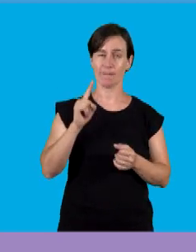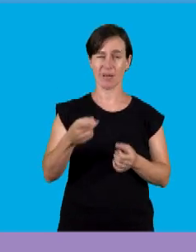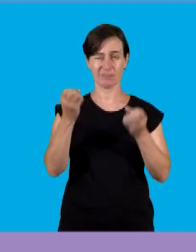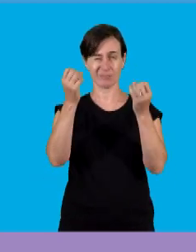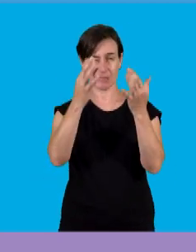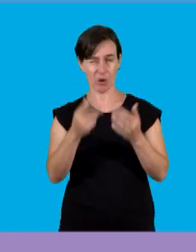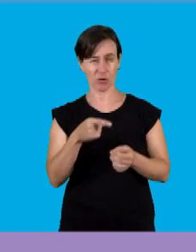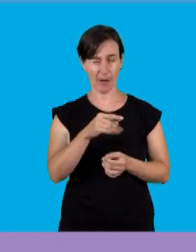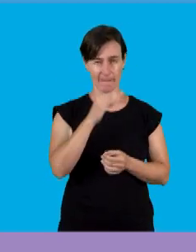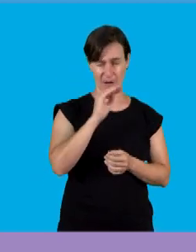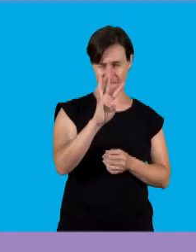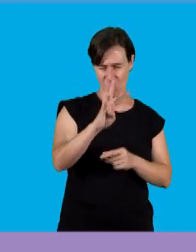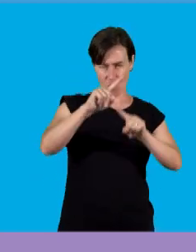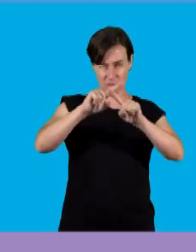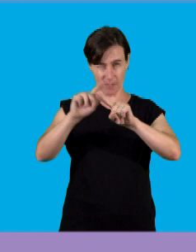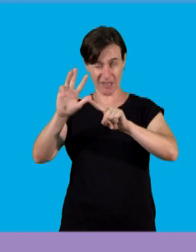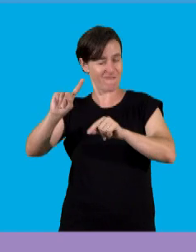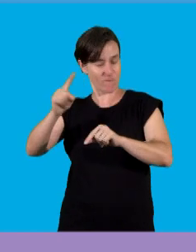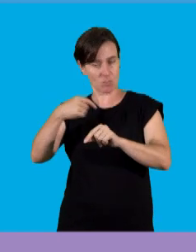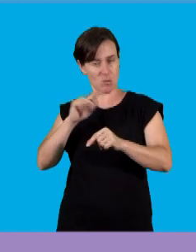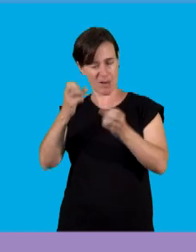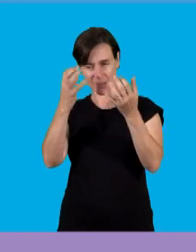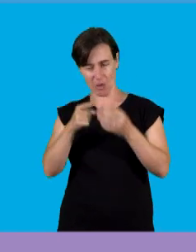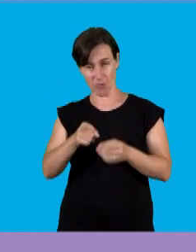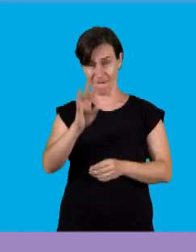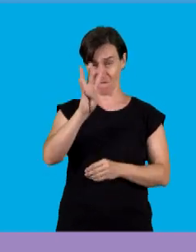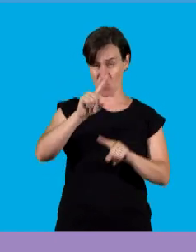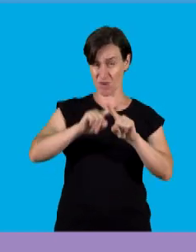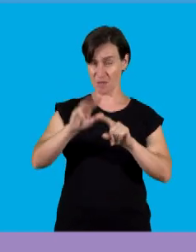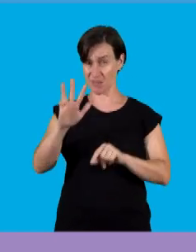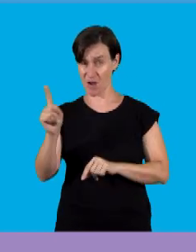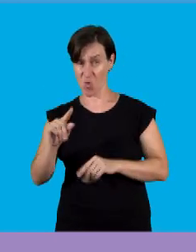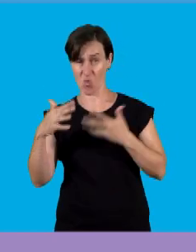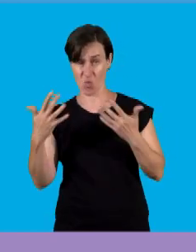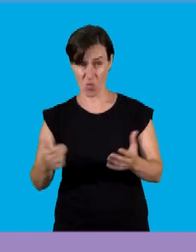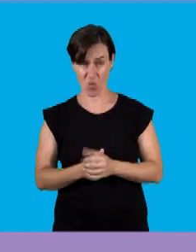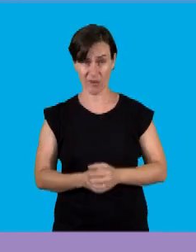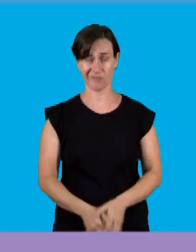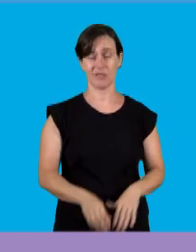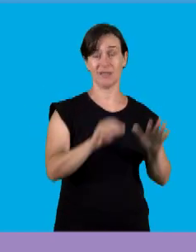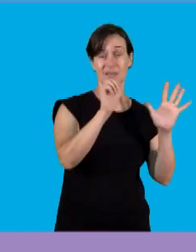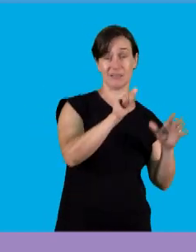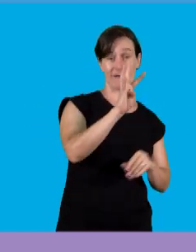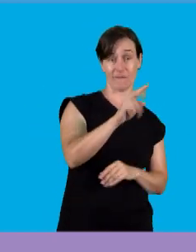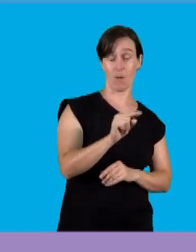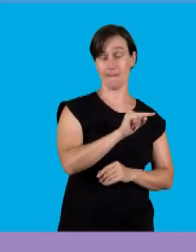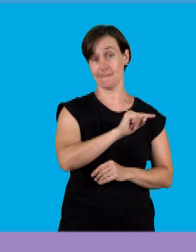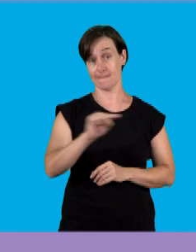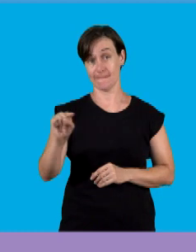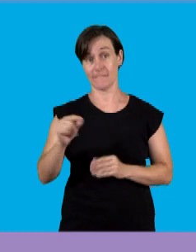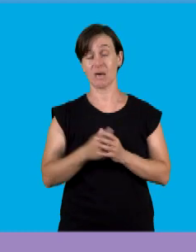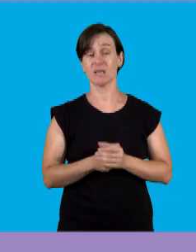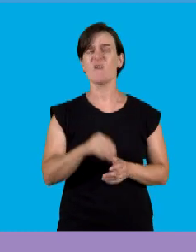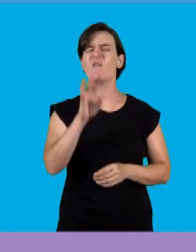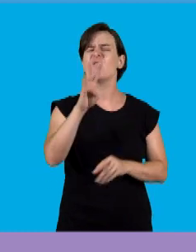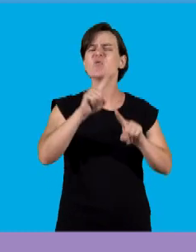4 multiplied by 9, and that is going to be, so we have our 64 minus, what is